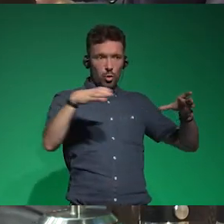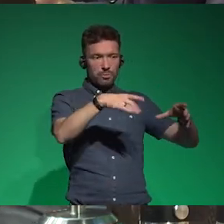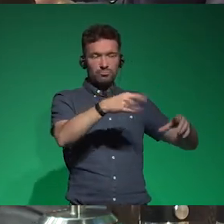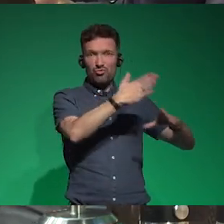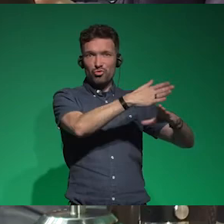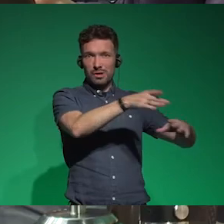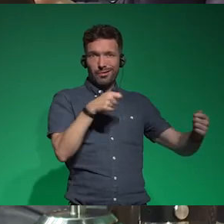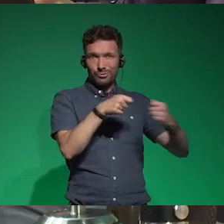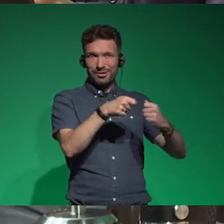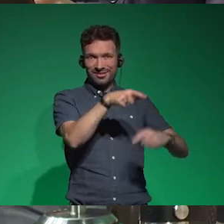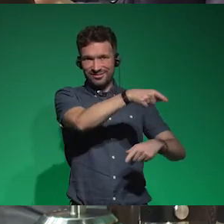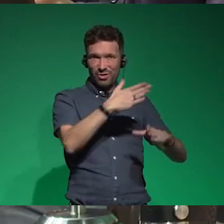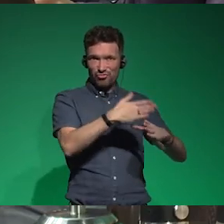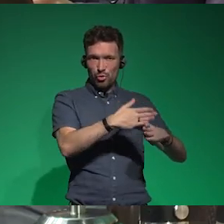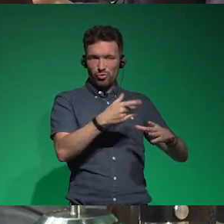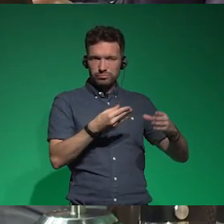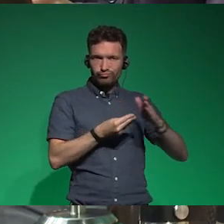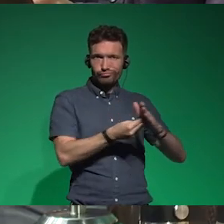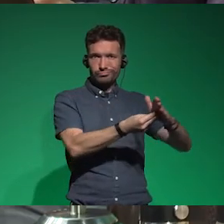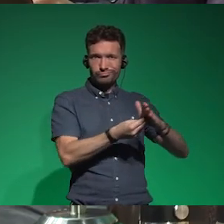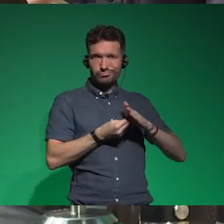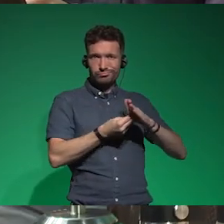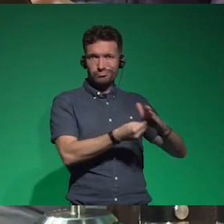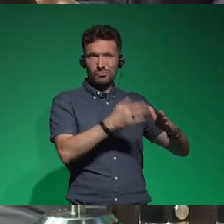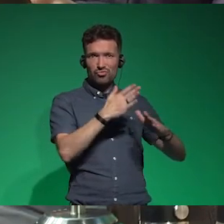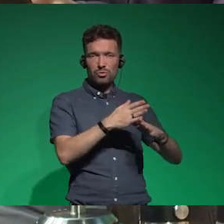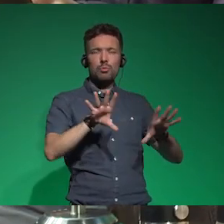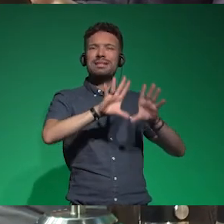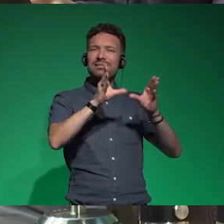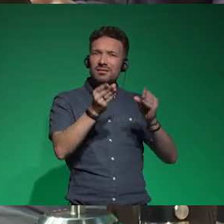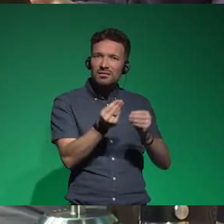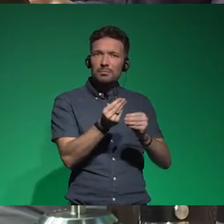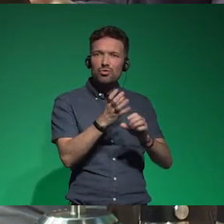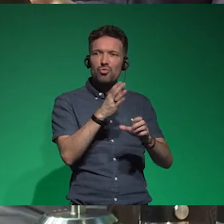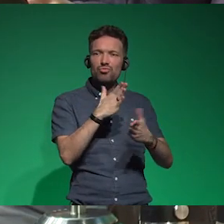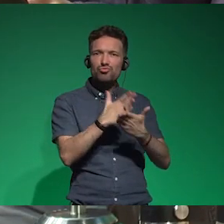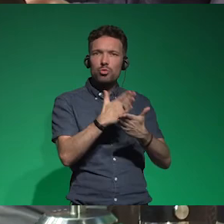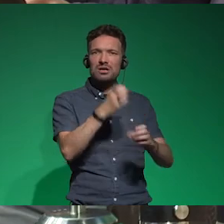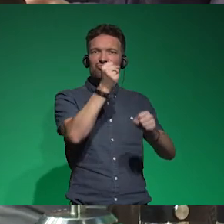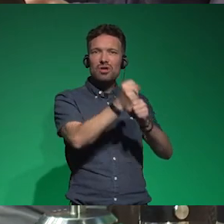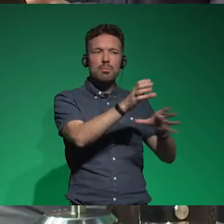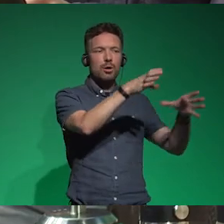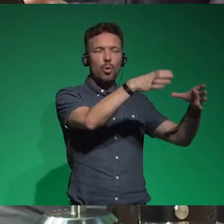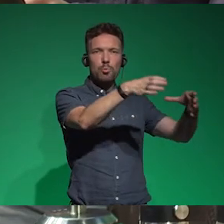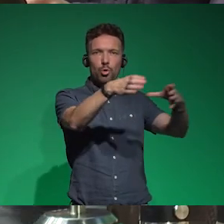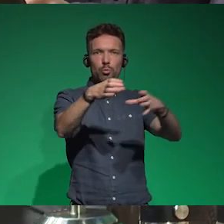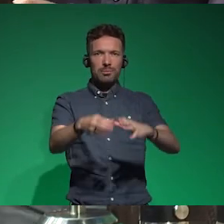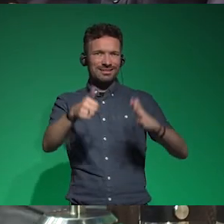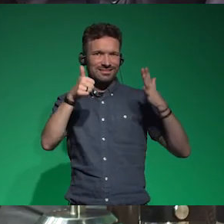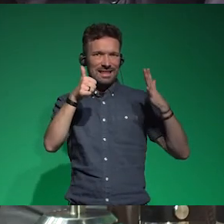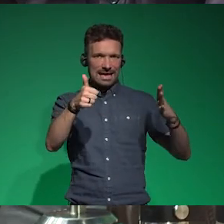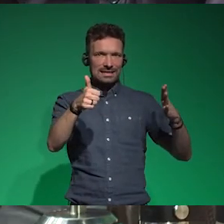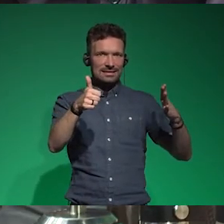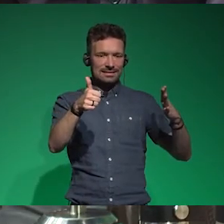tribes in Rembang Baling, which are Ketopang, Malay, and Malay is divided into 2, the Mudik and Ula, and then Piliang, and then